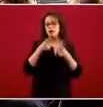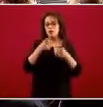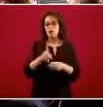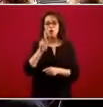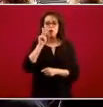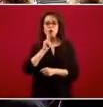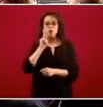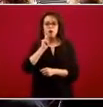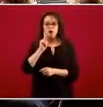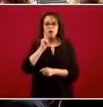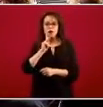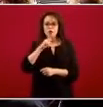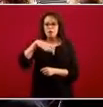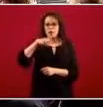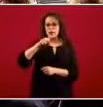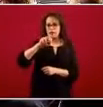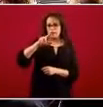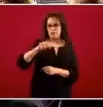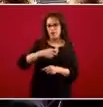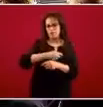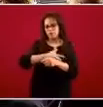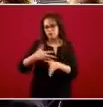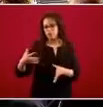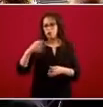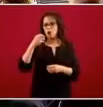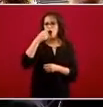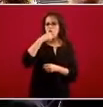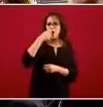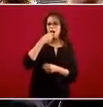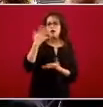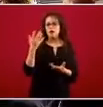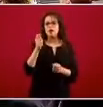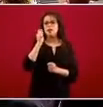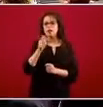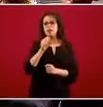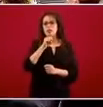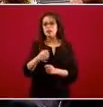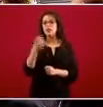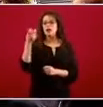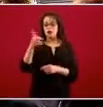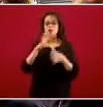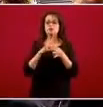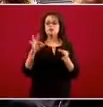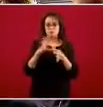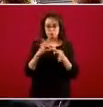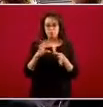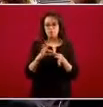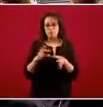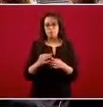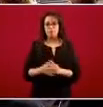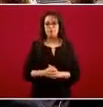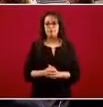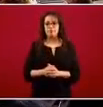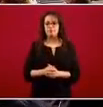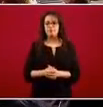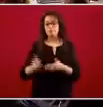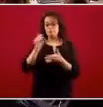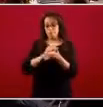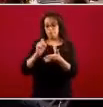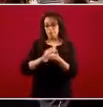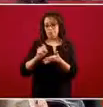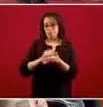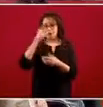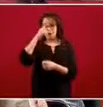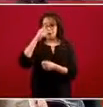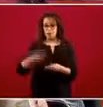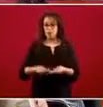Who will be sampled? Well, there are also strict parameters that indicate who is a candidate for a test